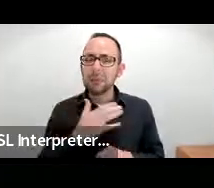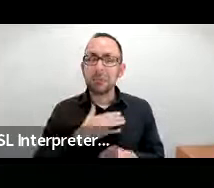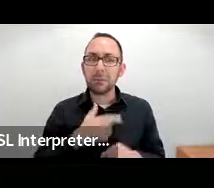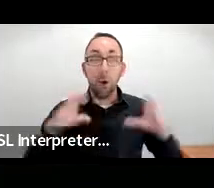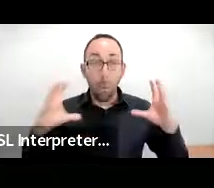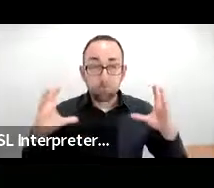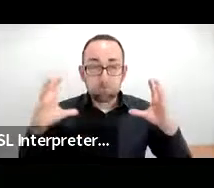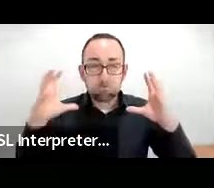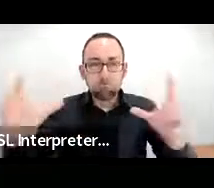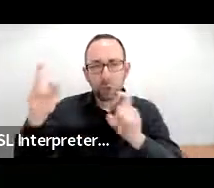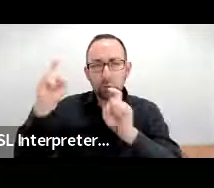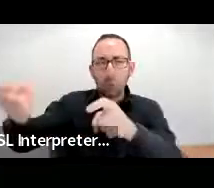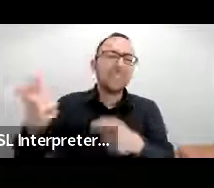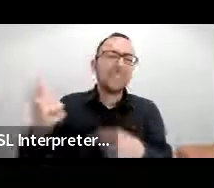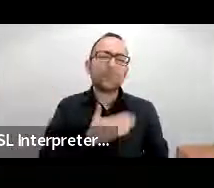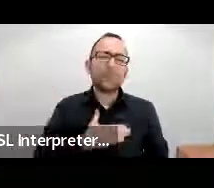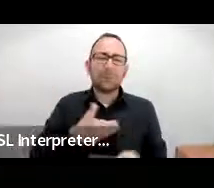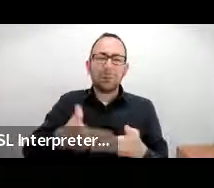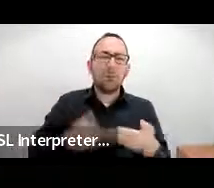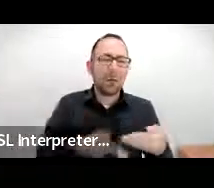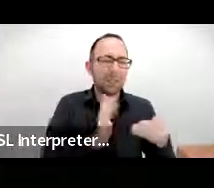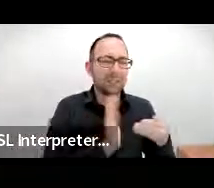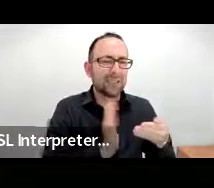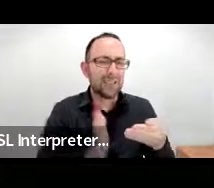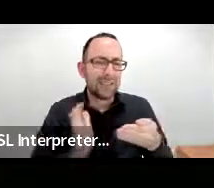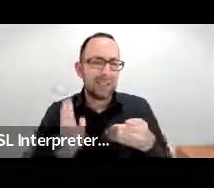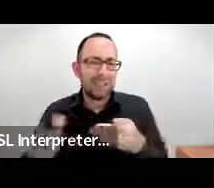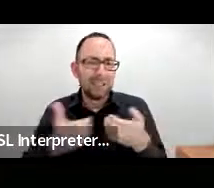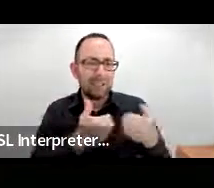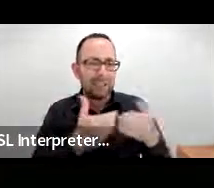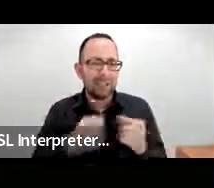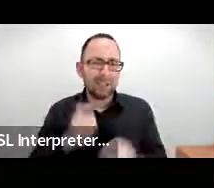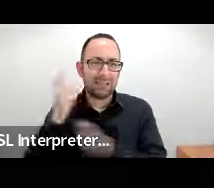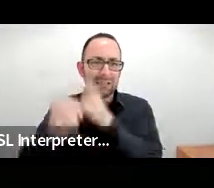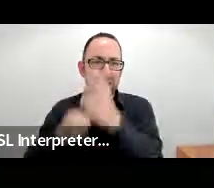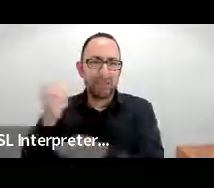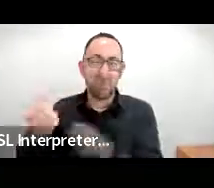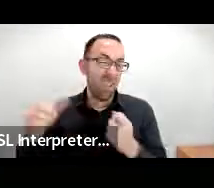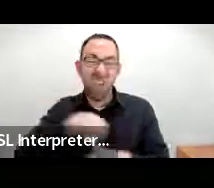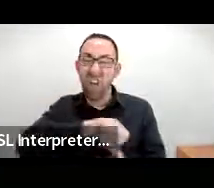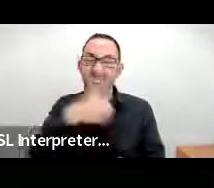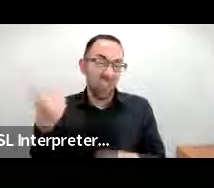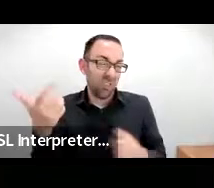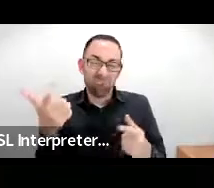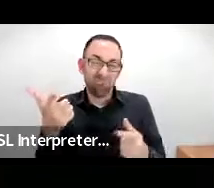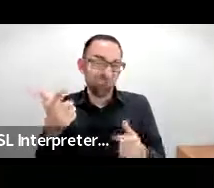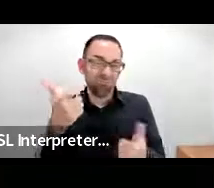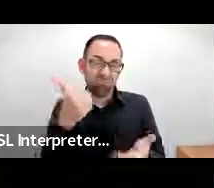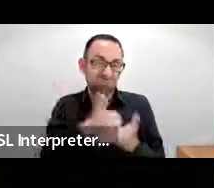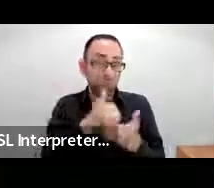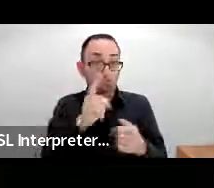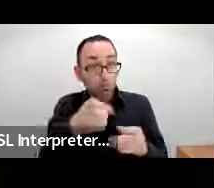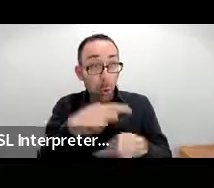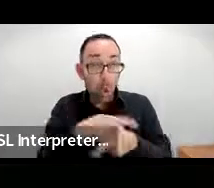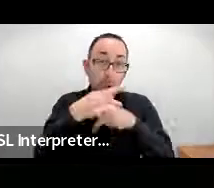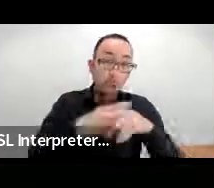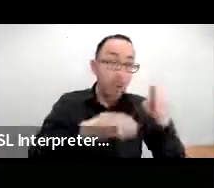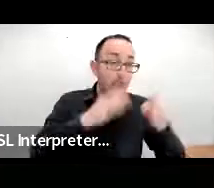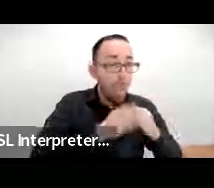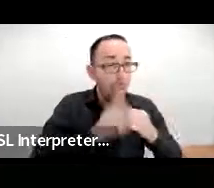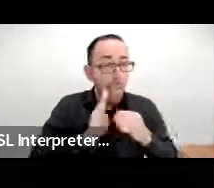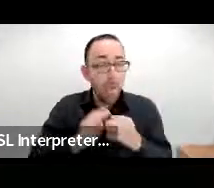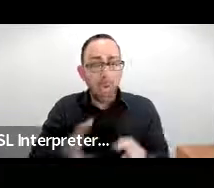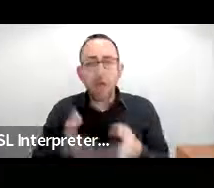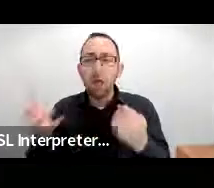before you give it to us. But everything else is just send it in as it is. And no peanuts,